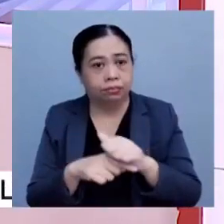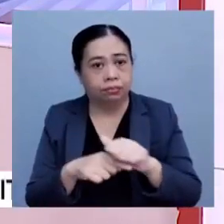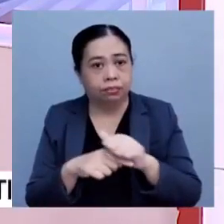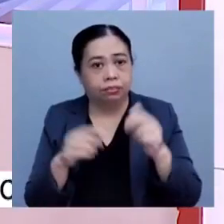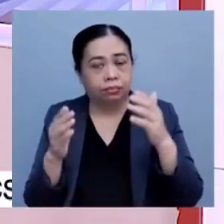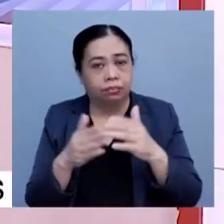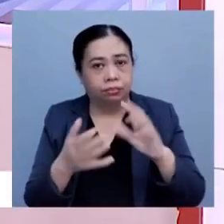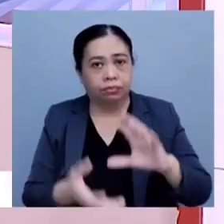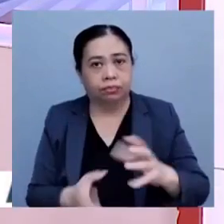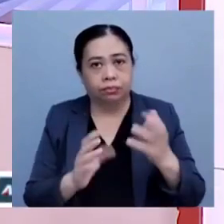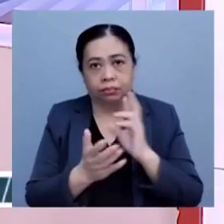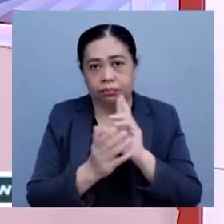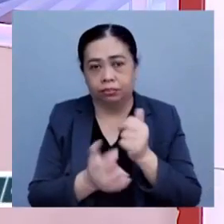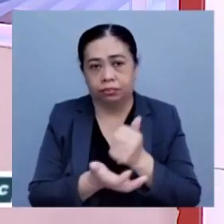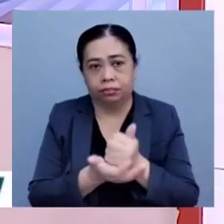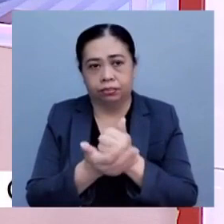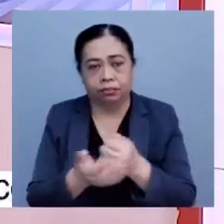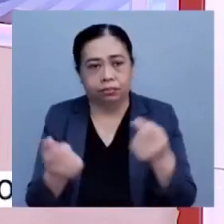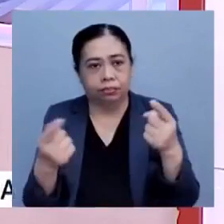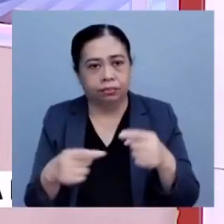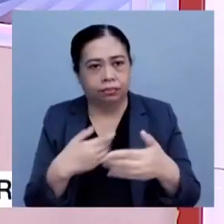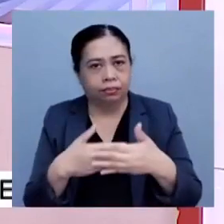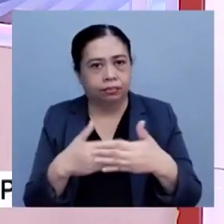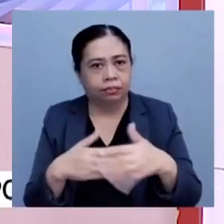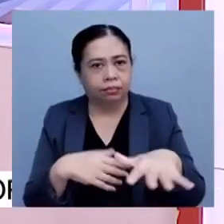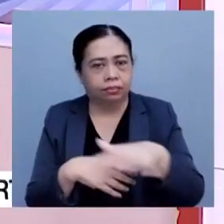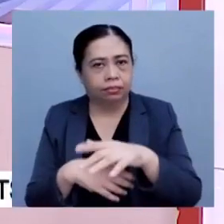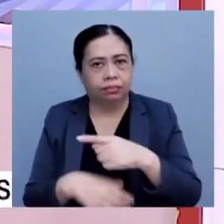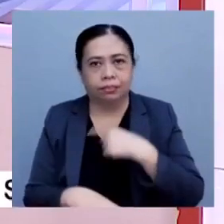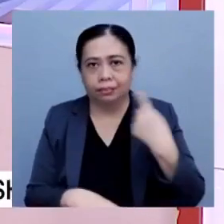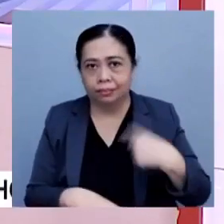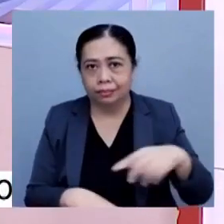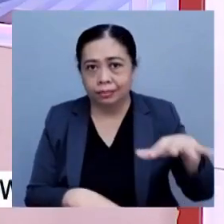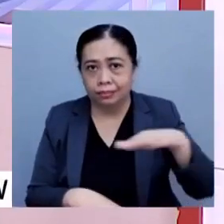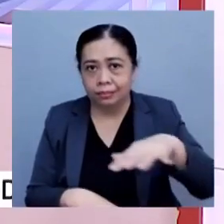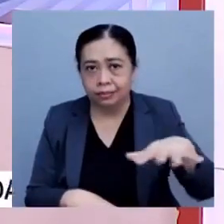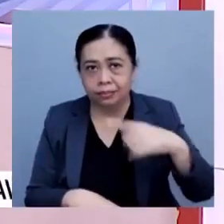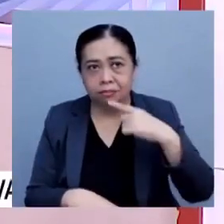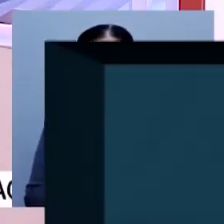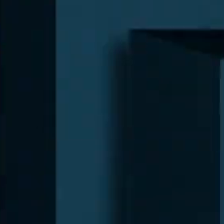disaster response, took place near waters China claims as its own.